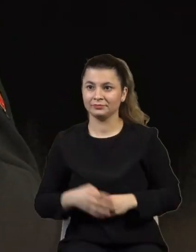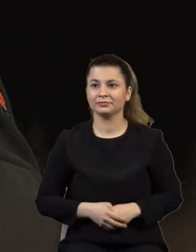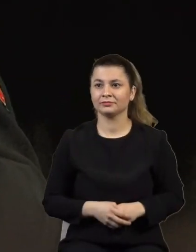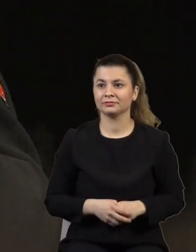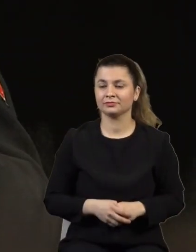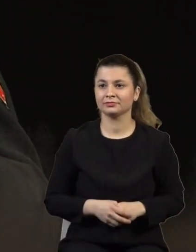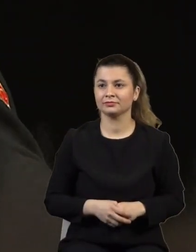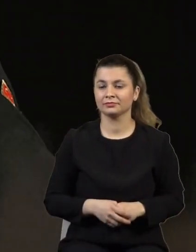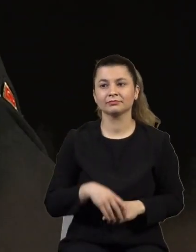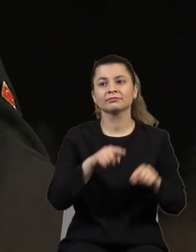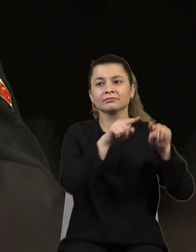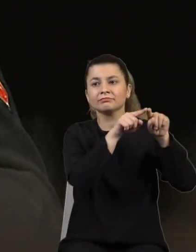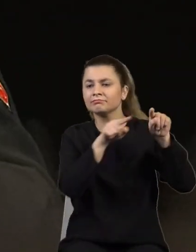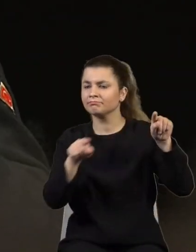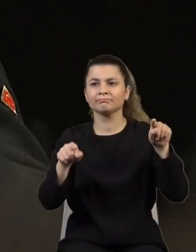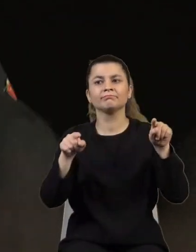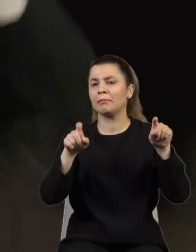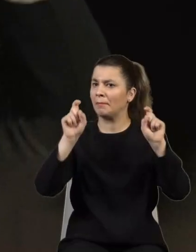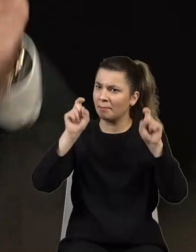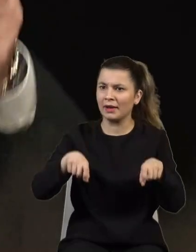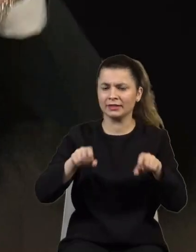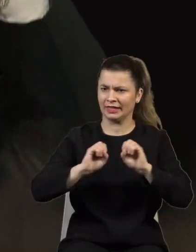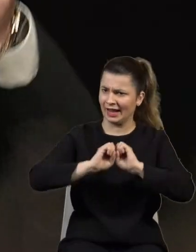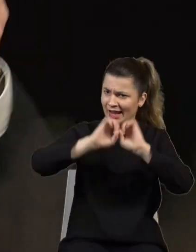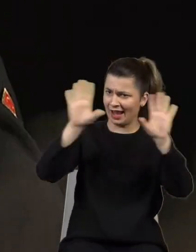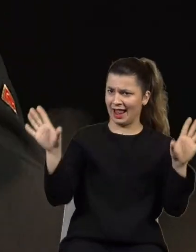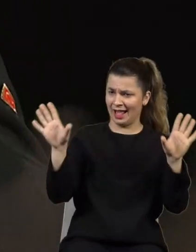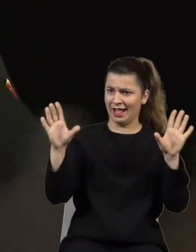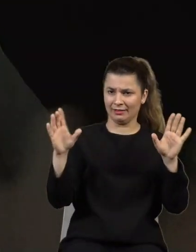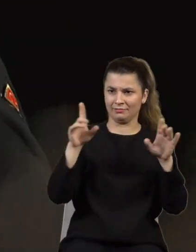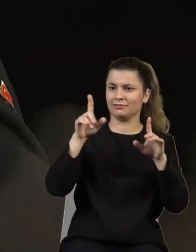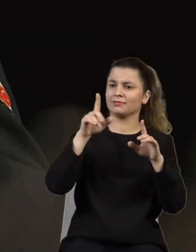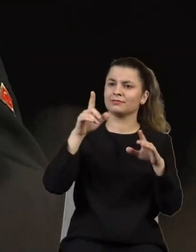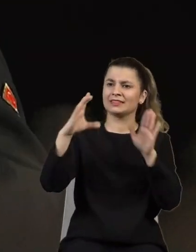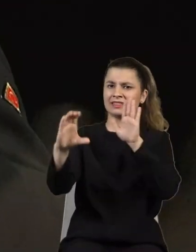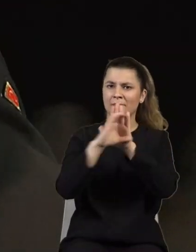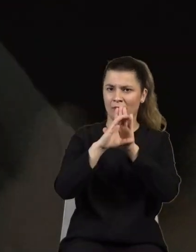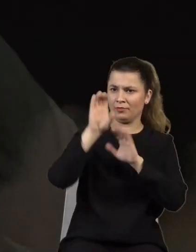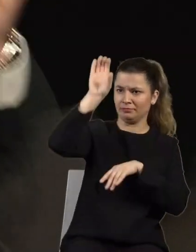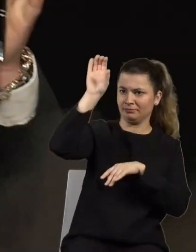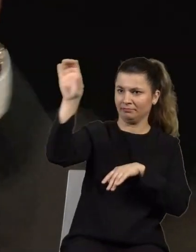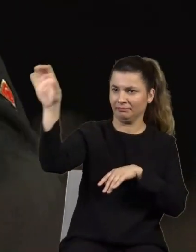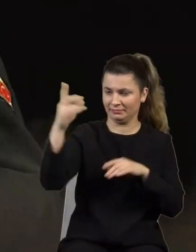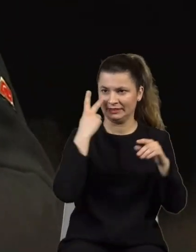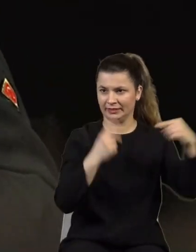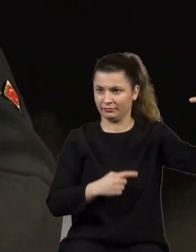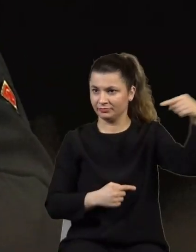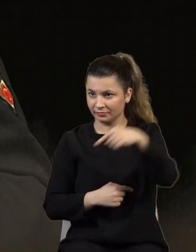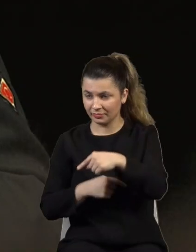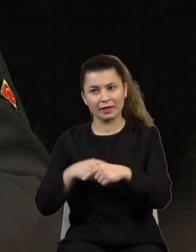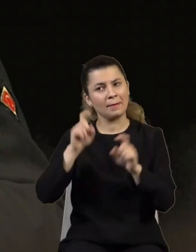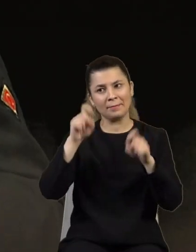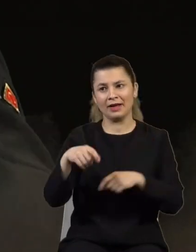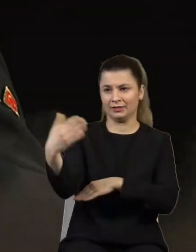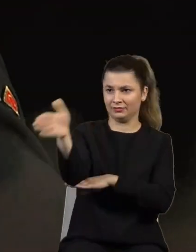obviously. And then in the Netherlands, you have to put a kind of sign or a flag on one side of your